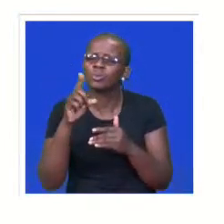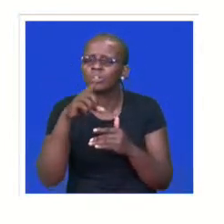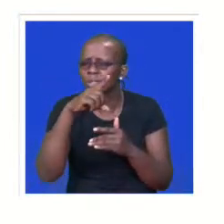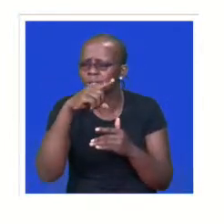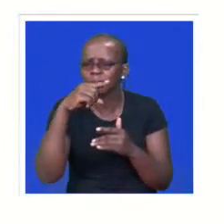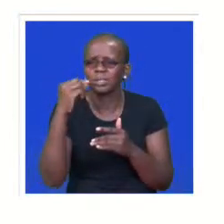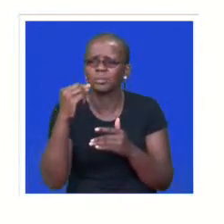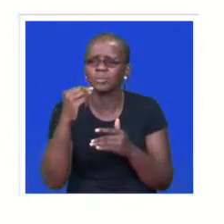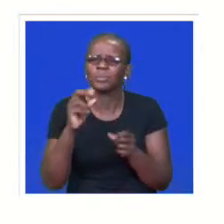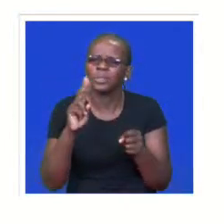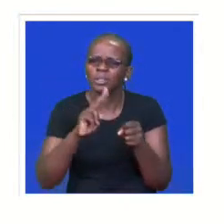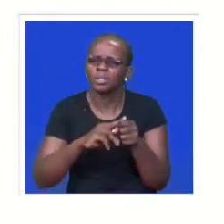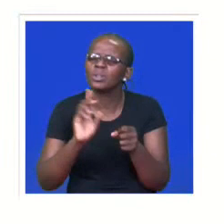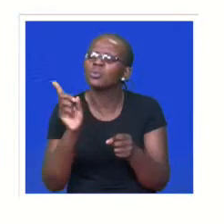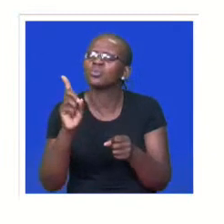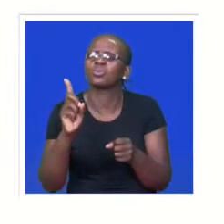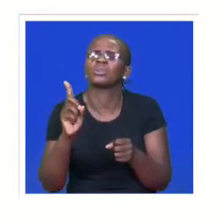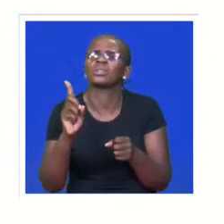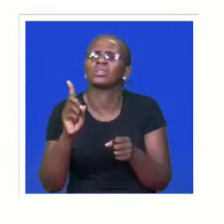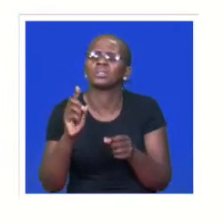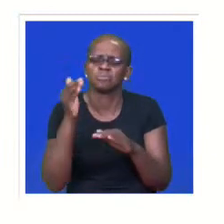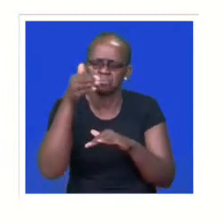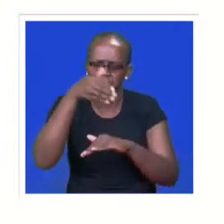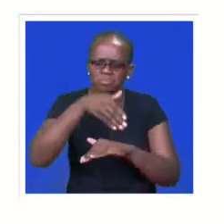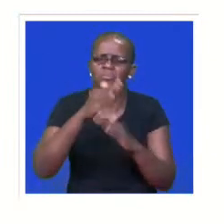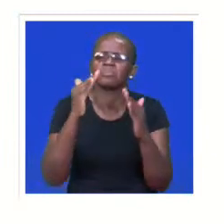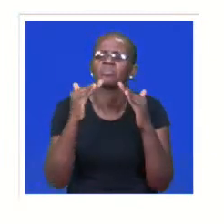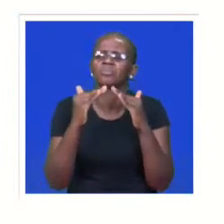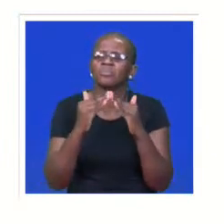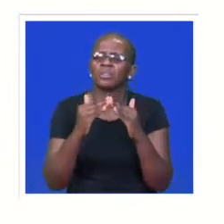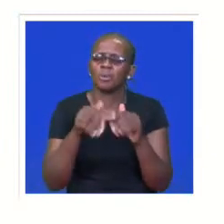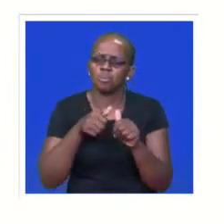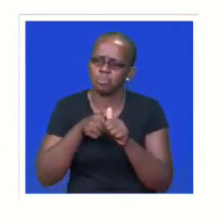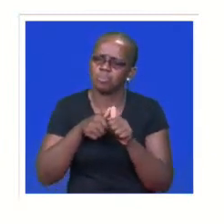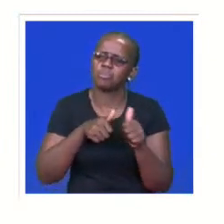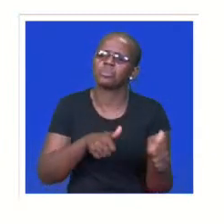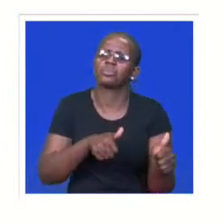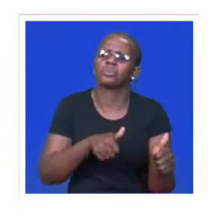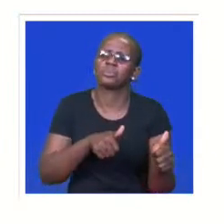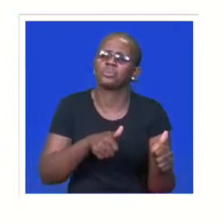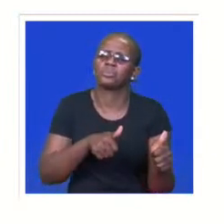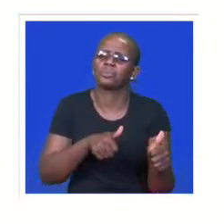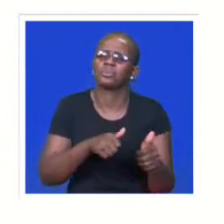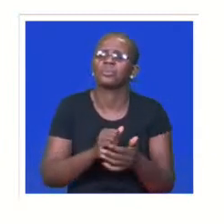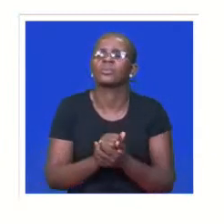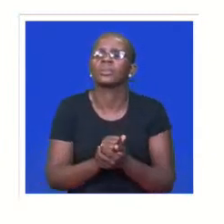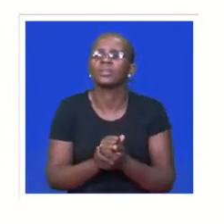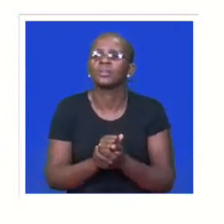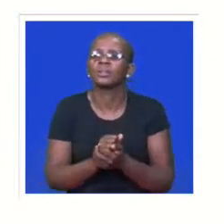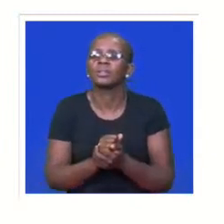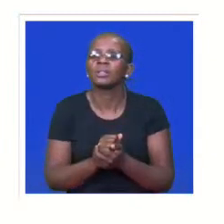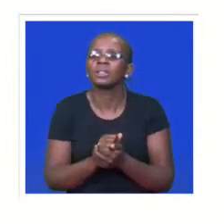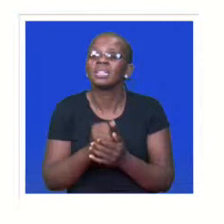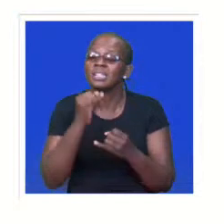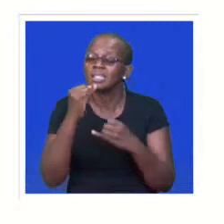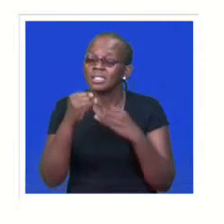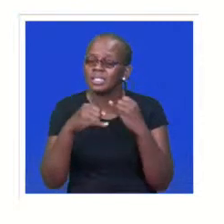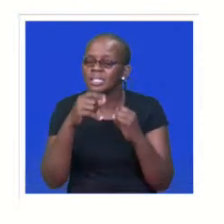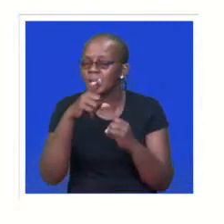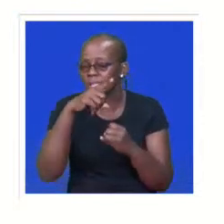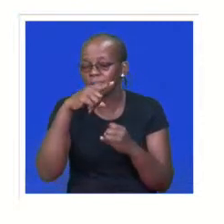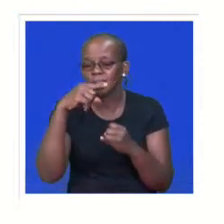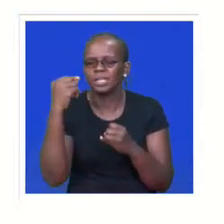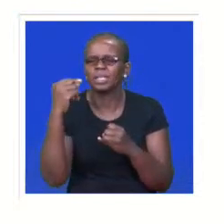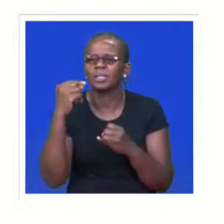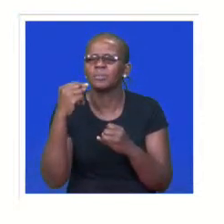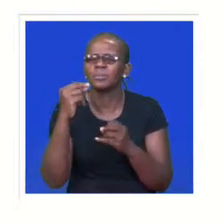across it in the house? Good, dear Lena. It runs away. So what is the definition of the word mouse? A